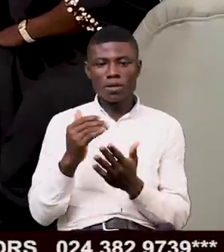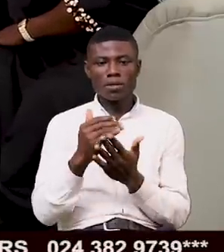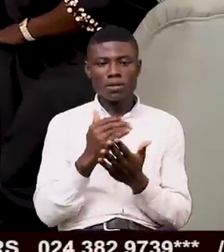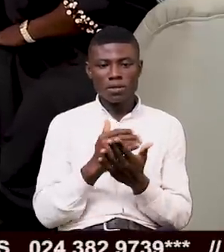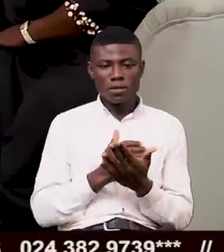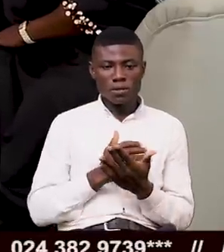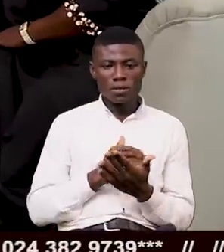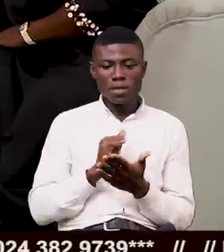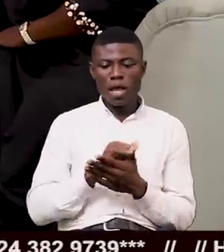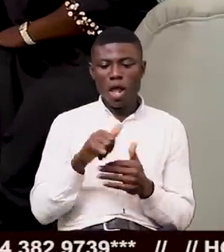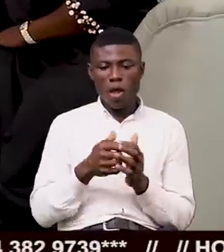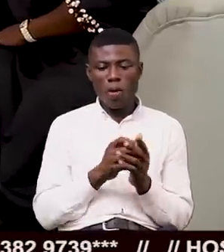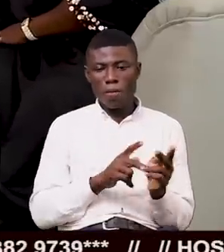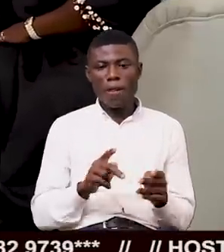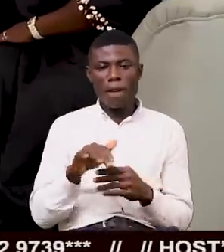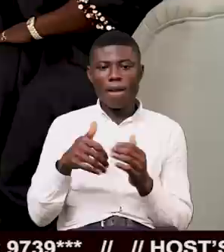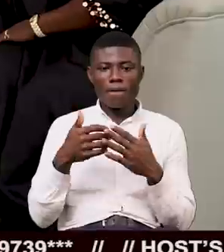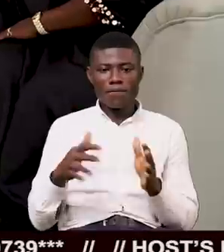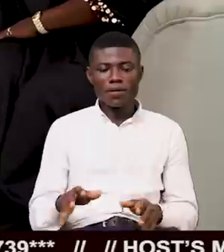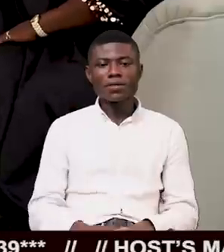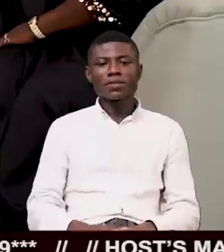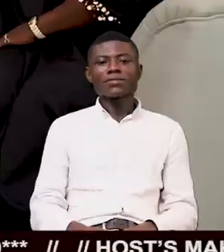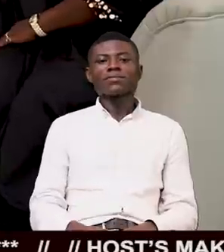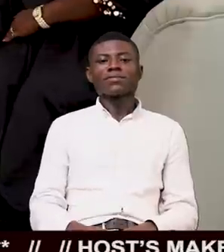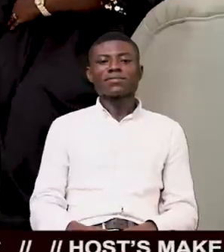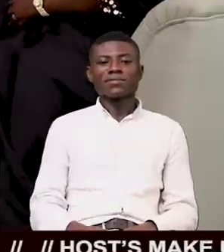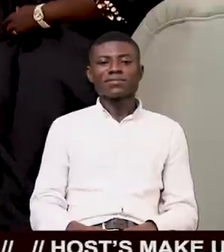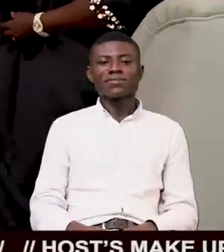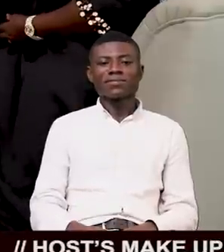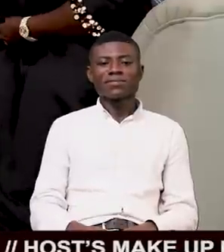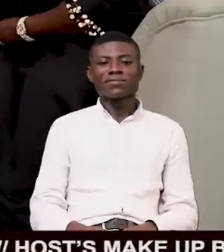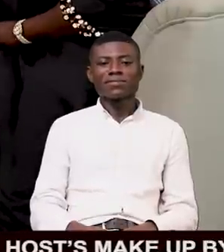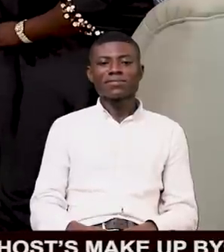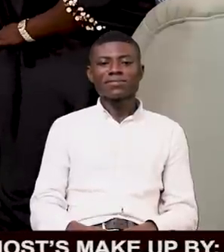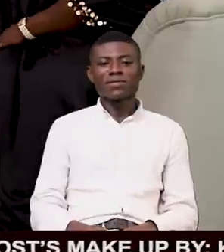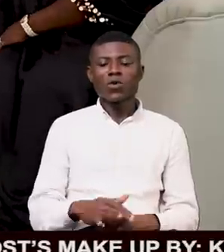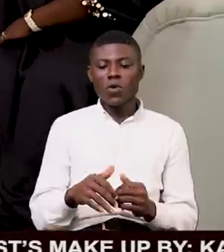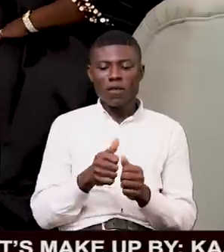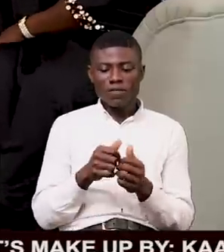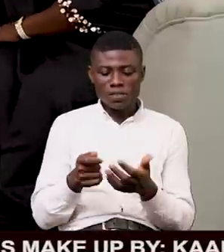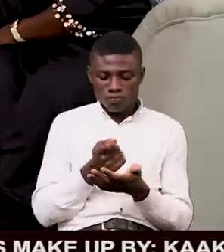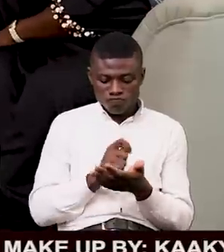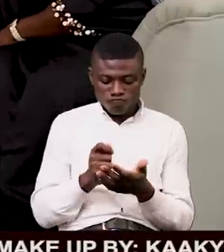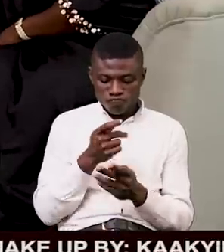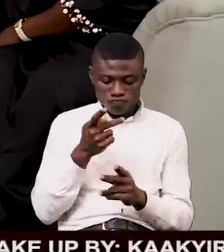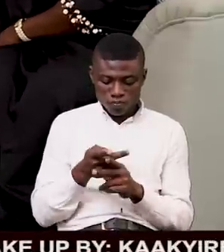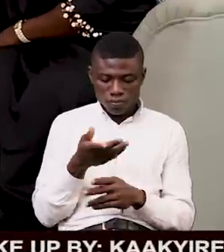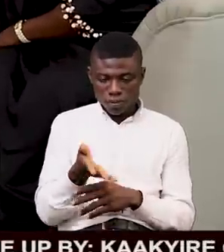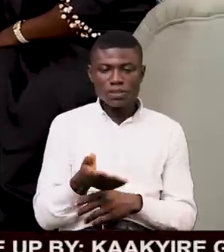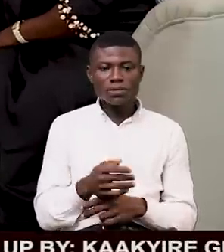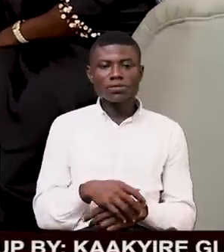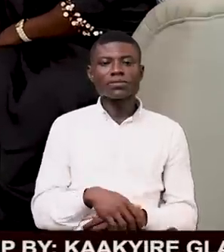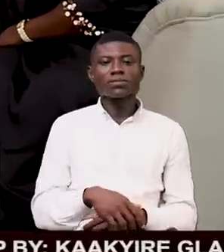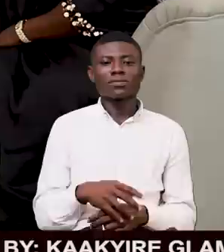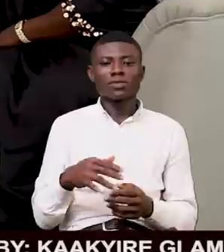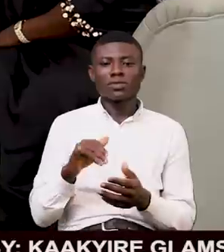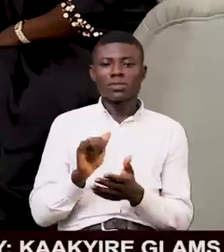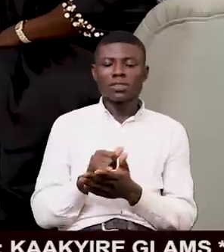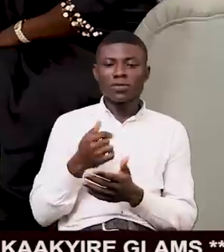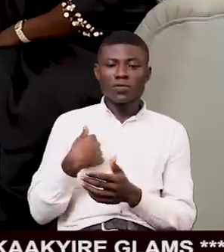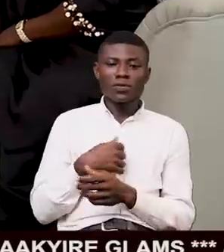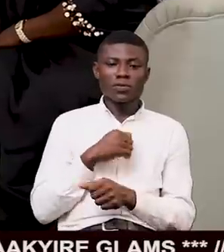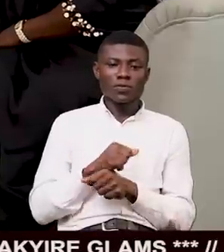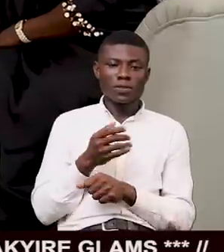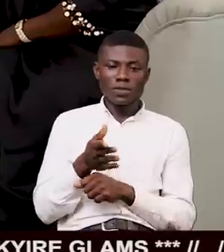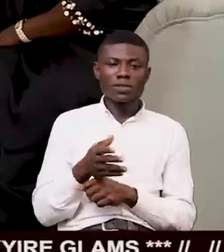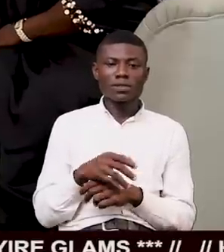e ho na krache sem ne bemu no ha say ho na me first time ko ni na a program bibia ha nti sana ye ye